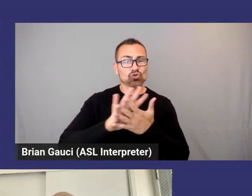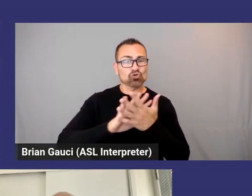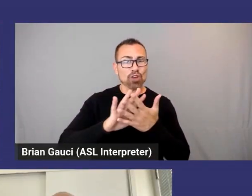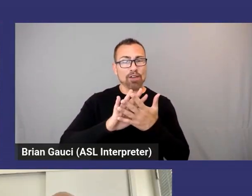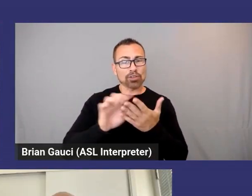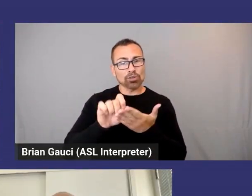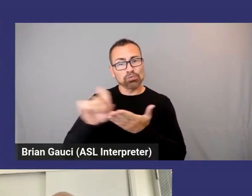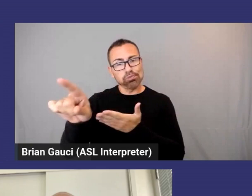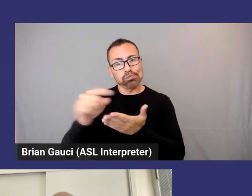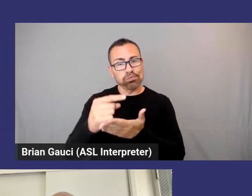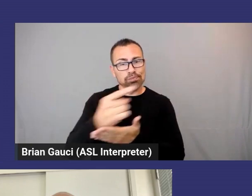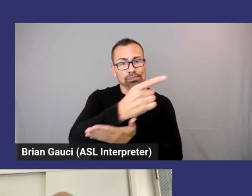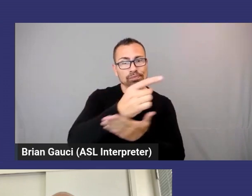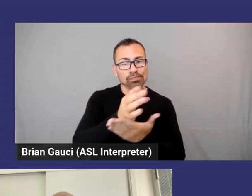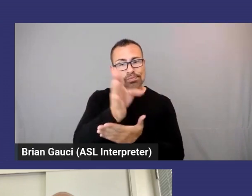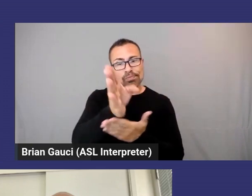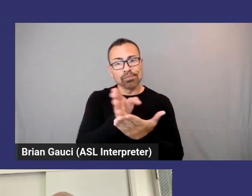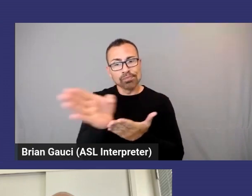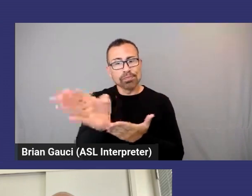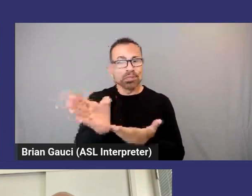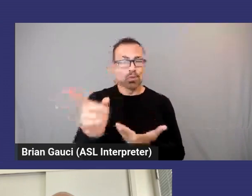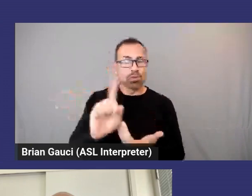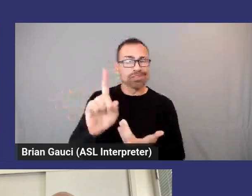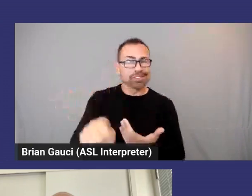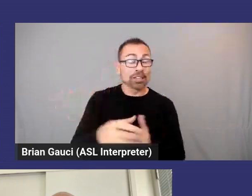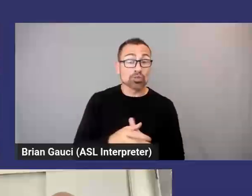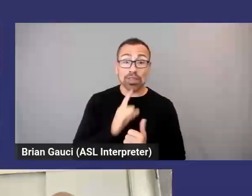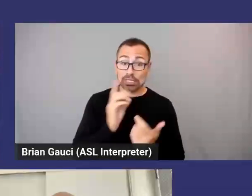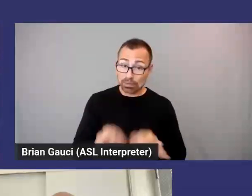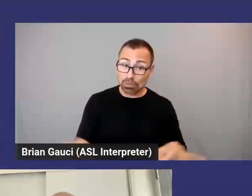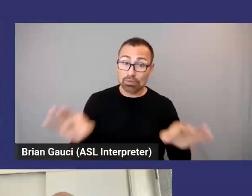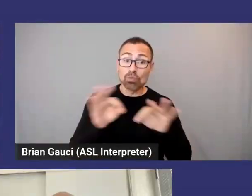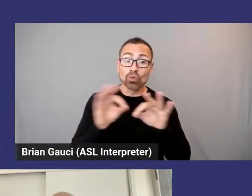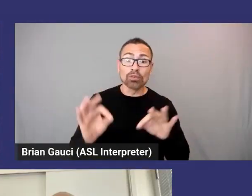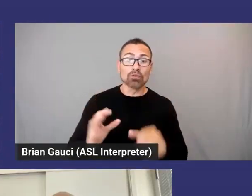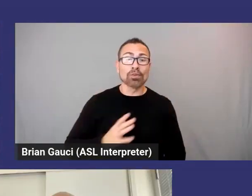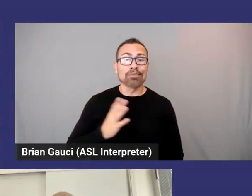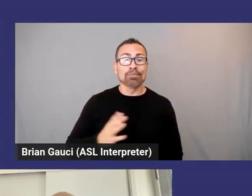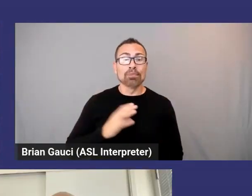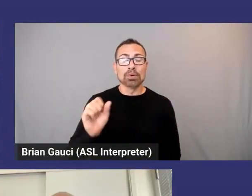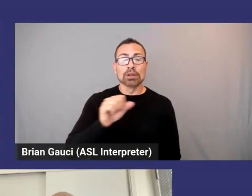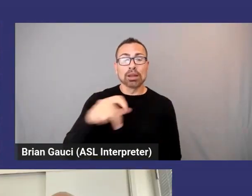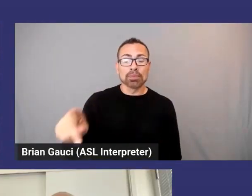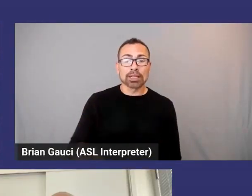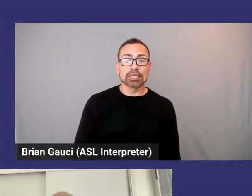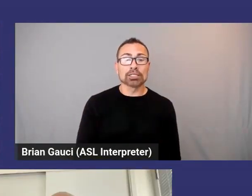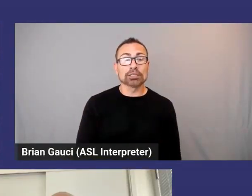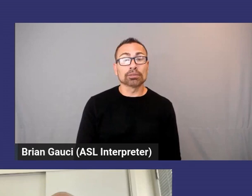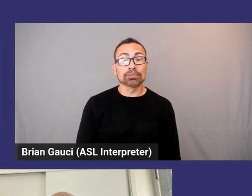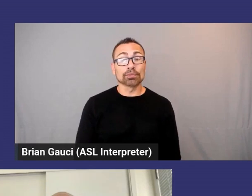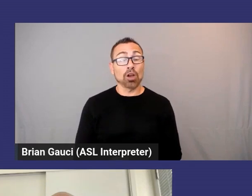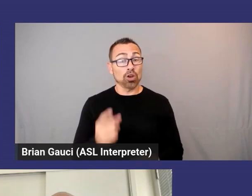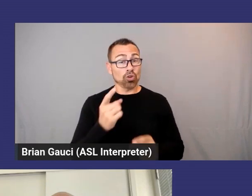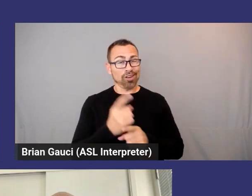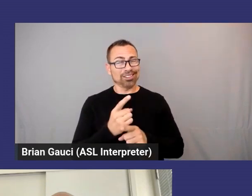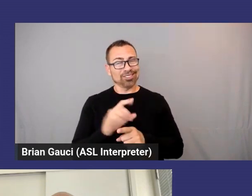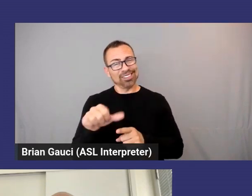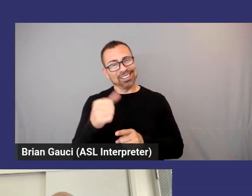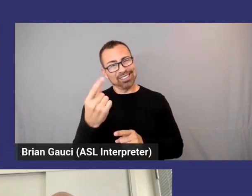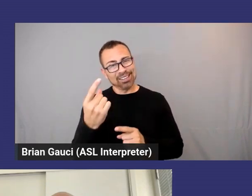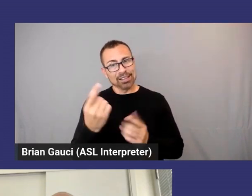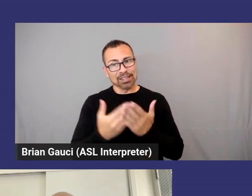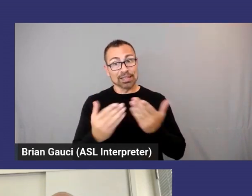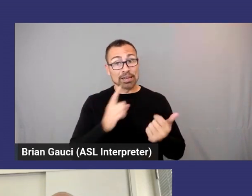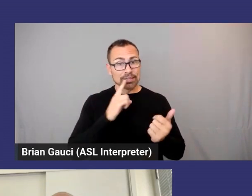critical thing in modern applications. On top of that, and this is a very popular topic right now, you